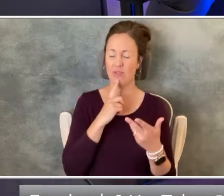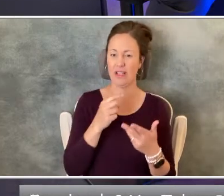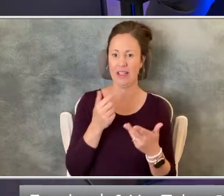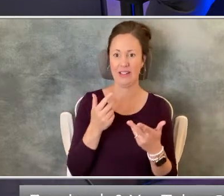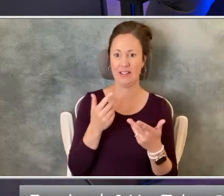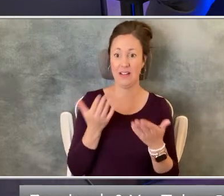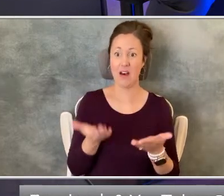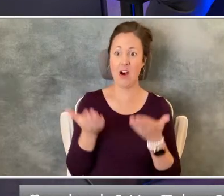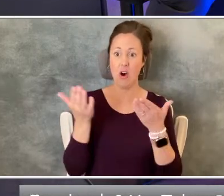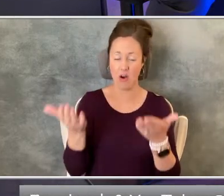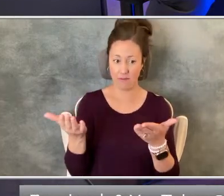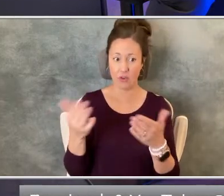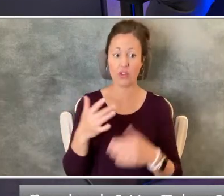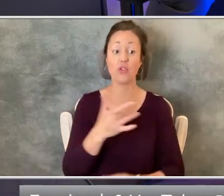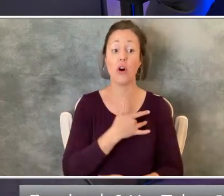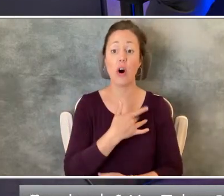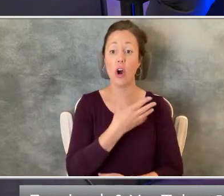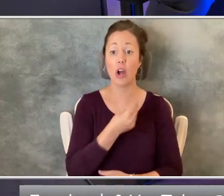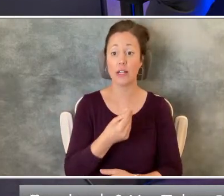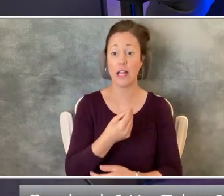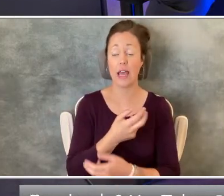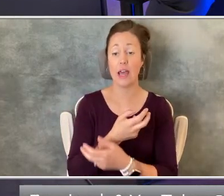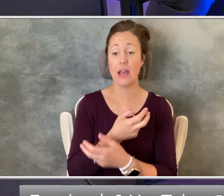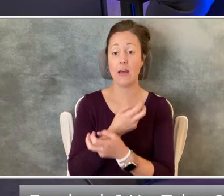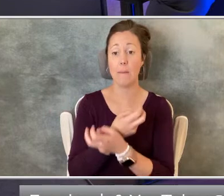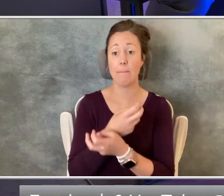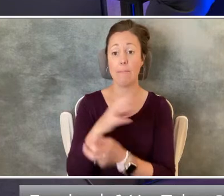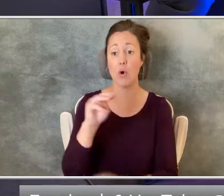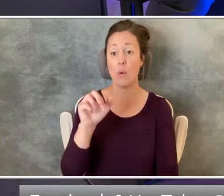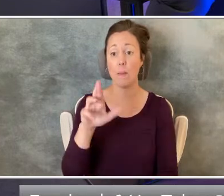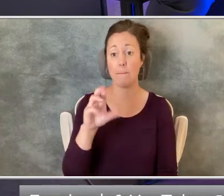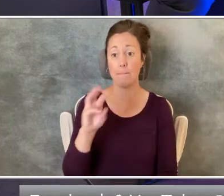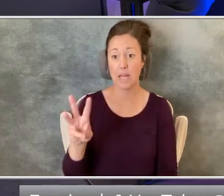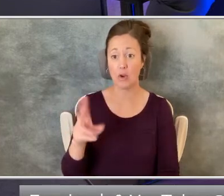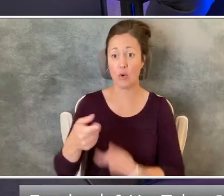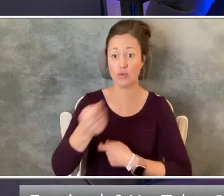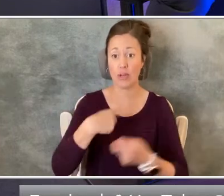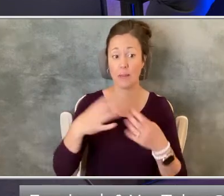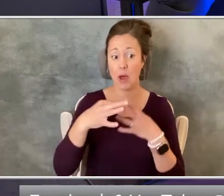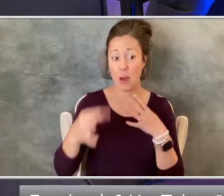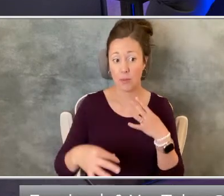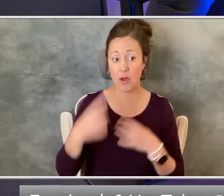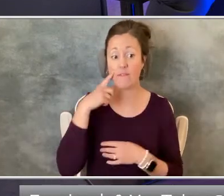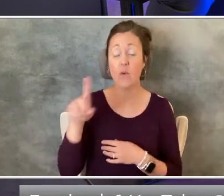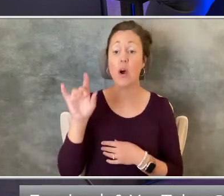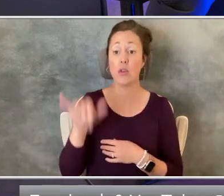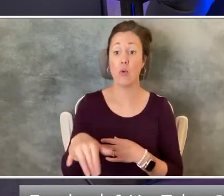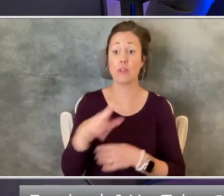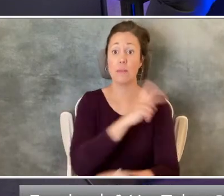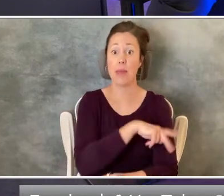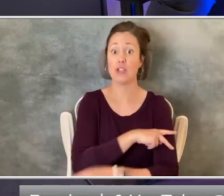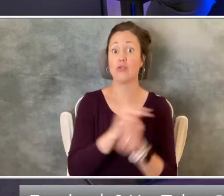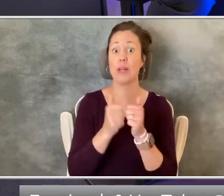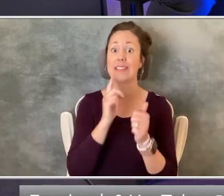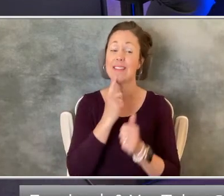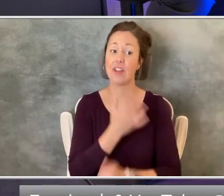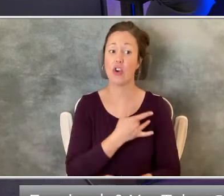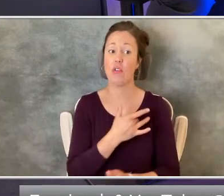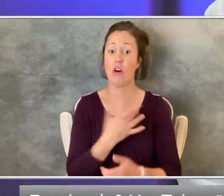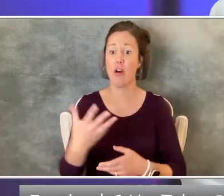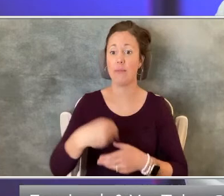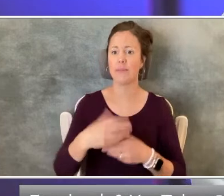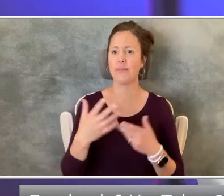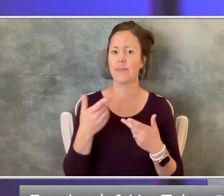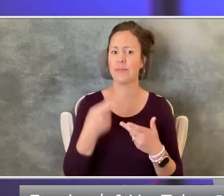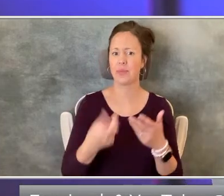heart and bone marrow transplant options for AL amyloid patients with severe cardiac involvement. What makes you confident to perform that?